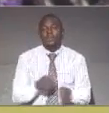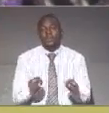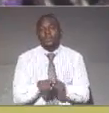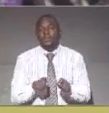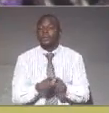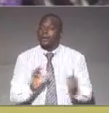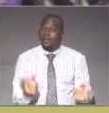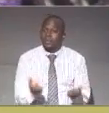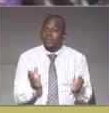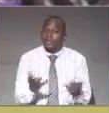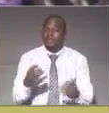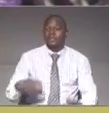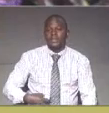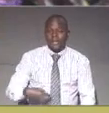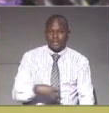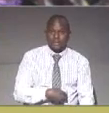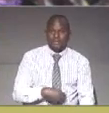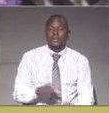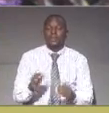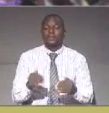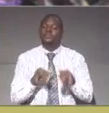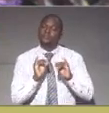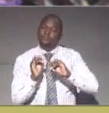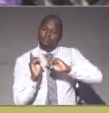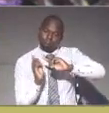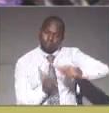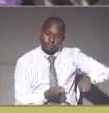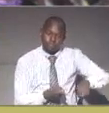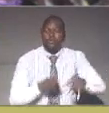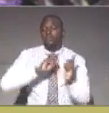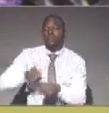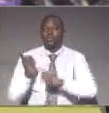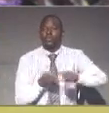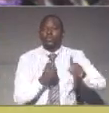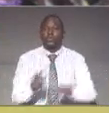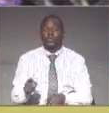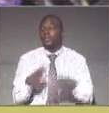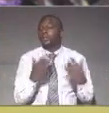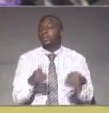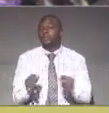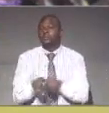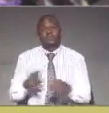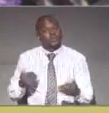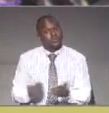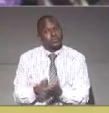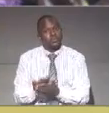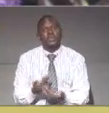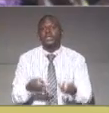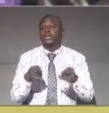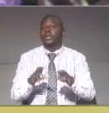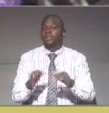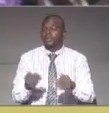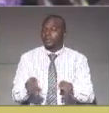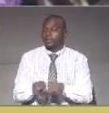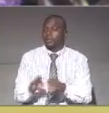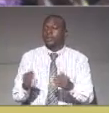to encourage Salongo, let's leave all the blame games. Of course they can always come.